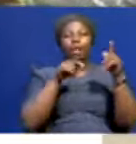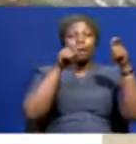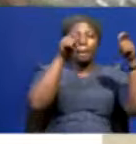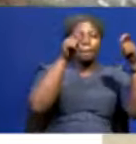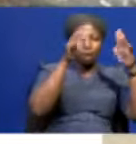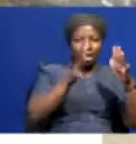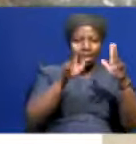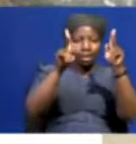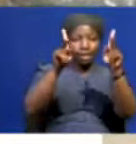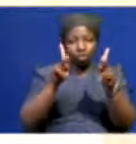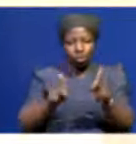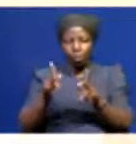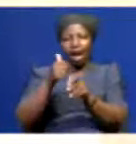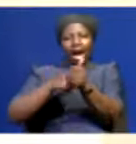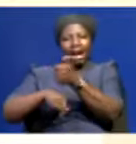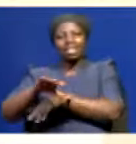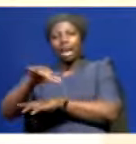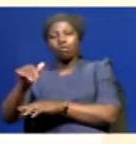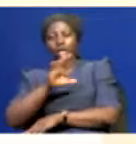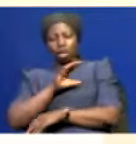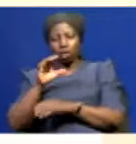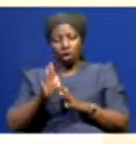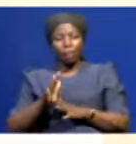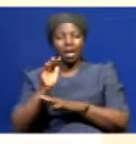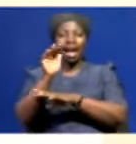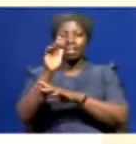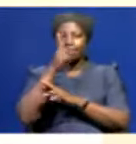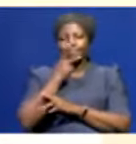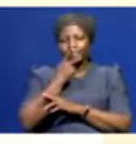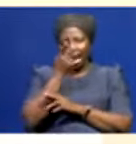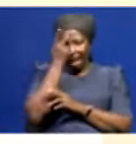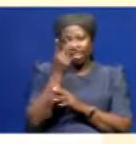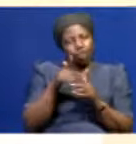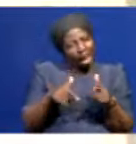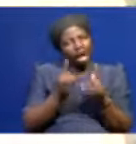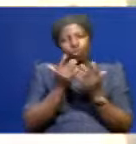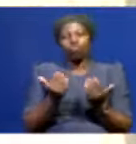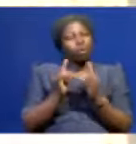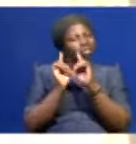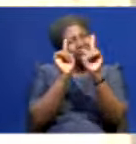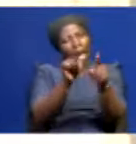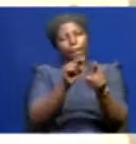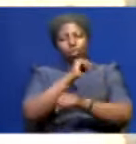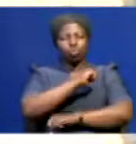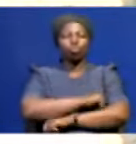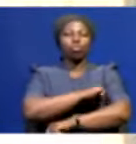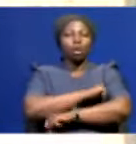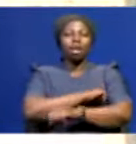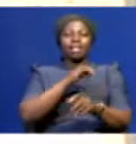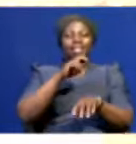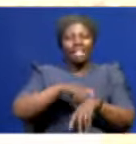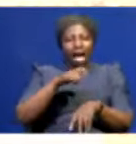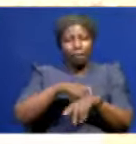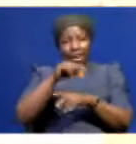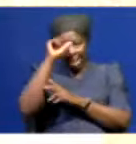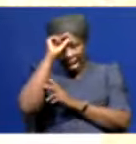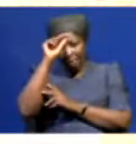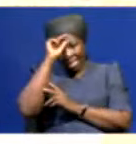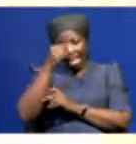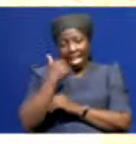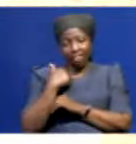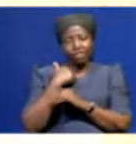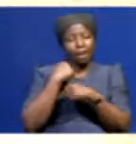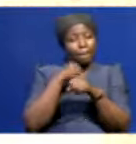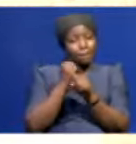County Commissioner Hussein Alaso has urged parents to release their children to attend schools as government had made